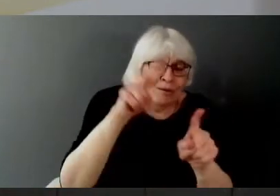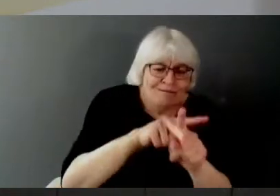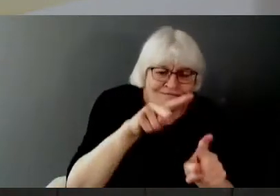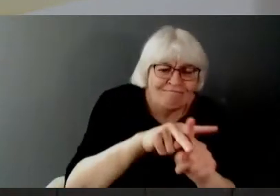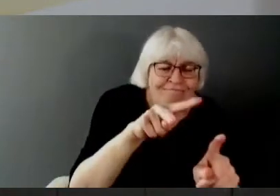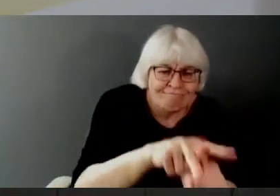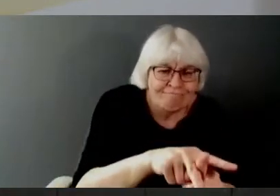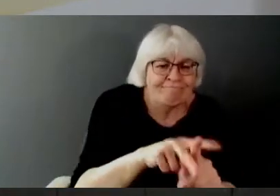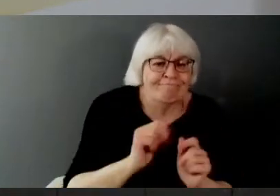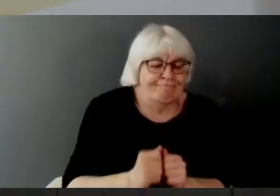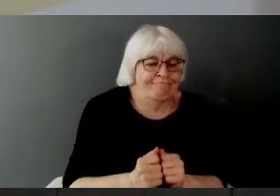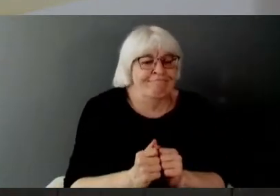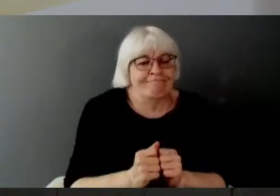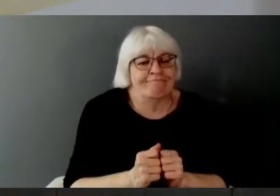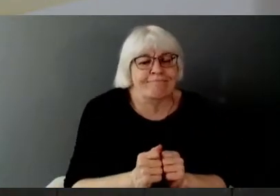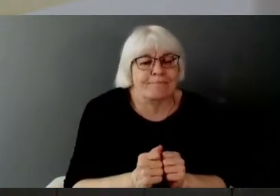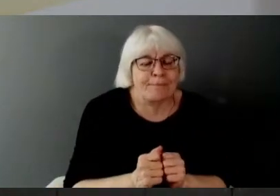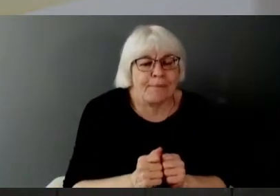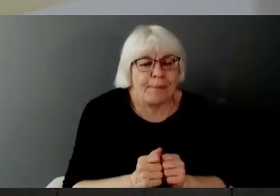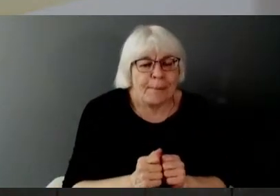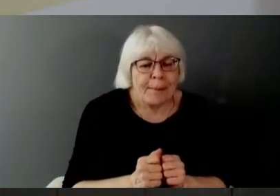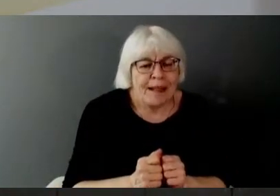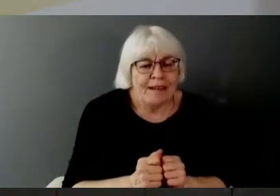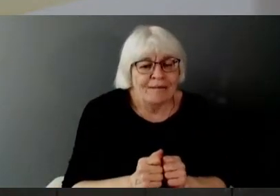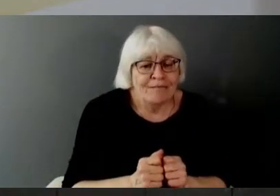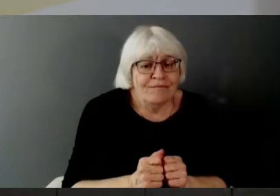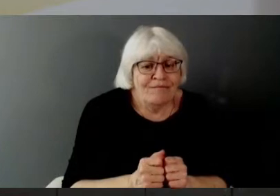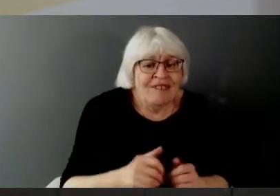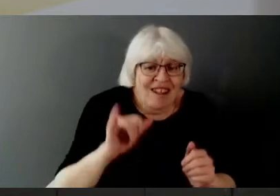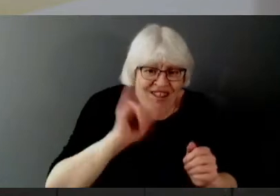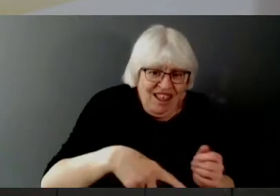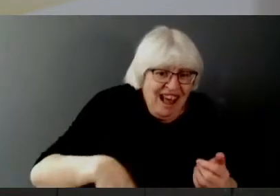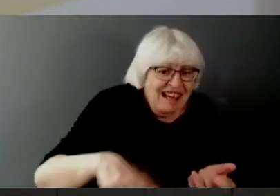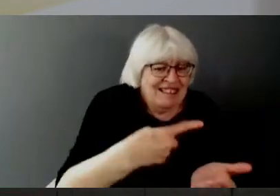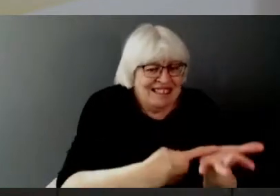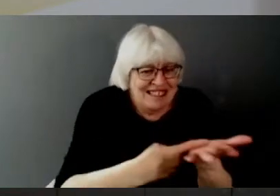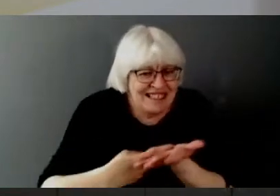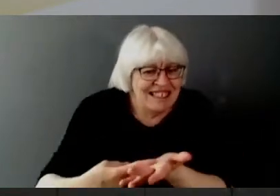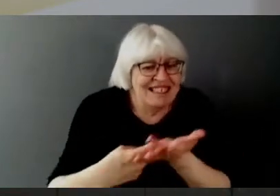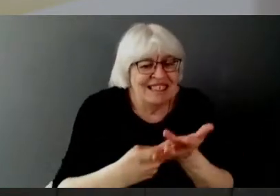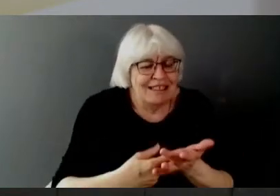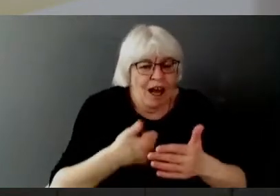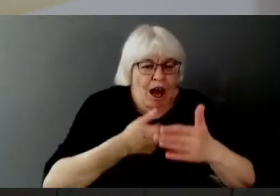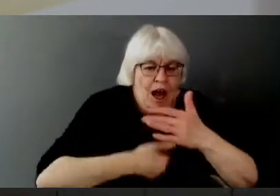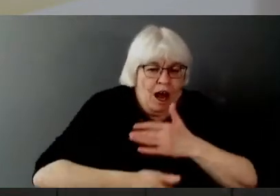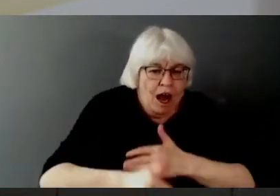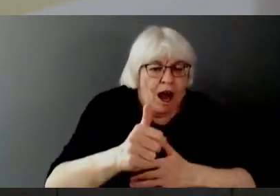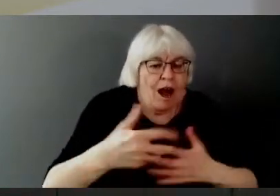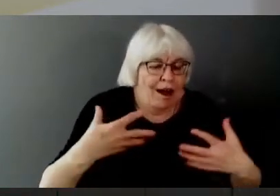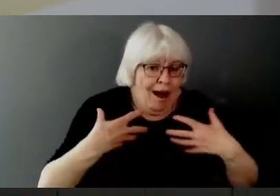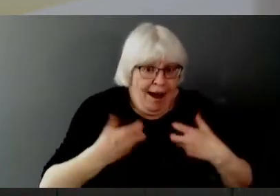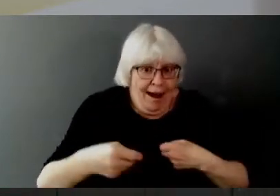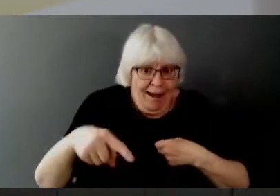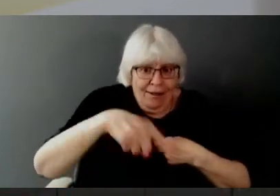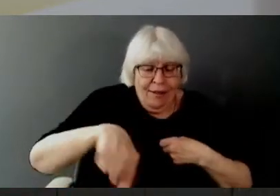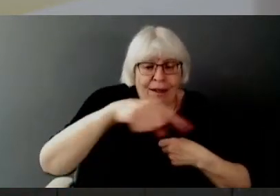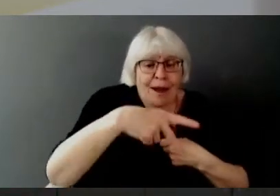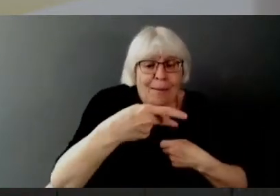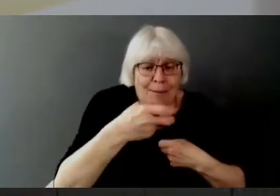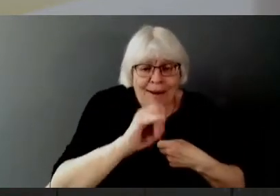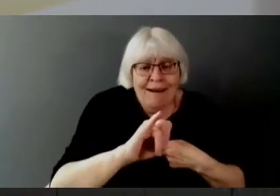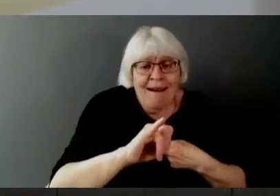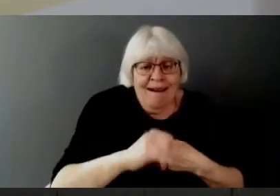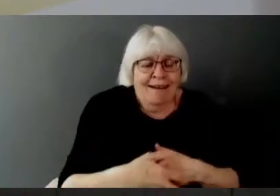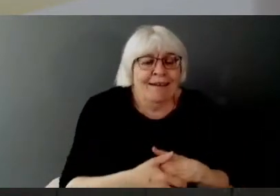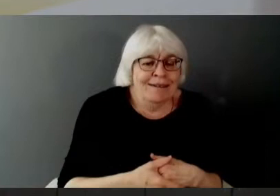But that's a conversation that's continuing with Health PEI. Thank you. And obviously everybody is